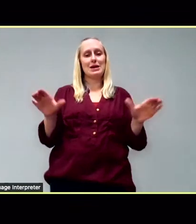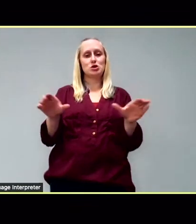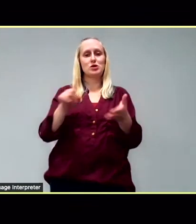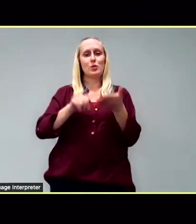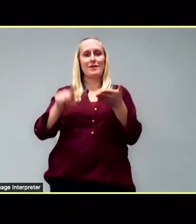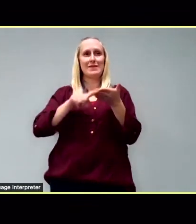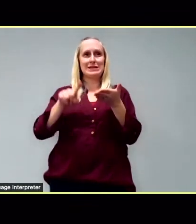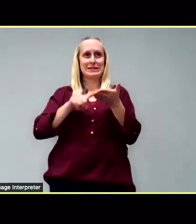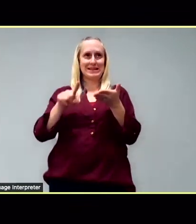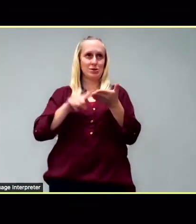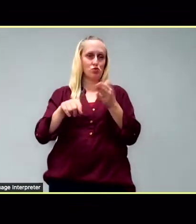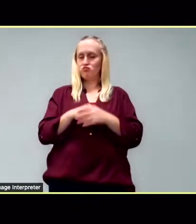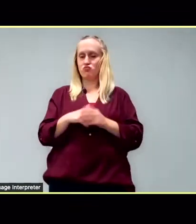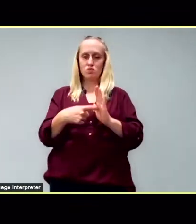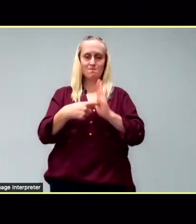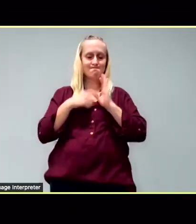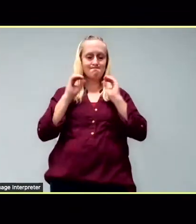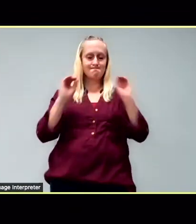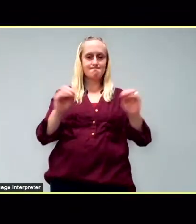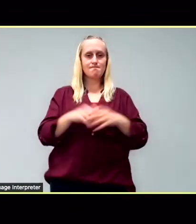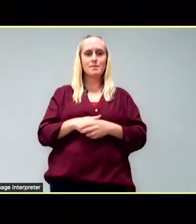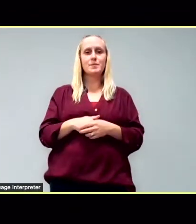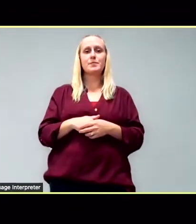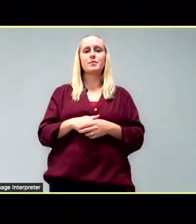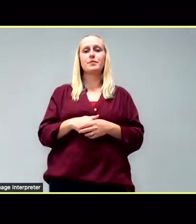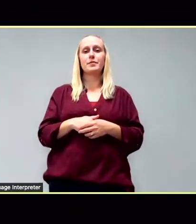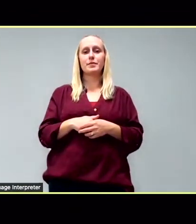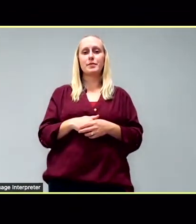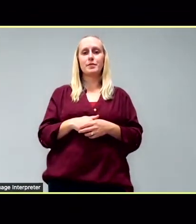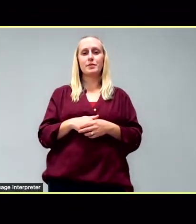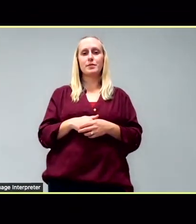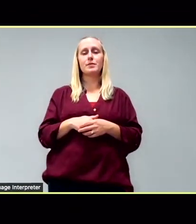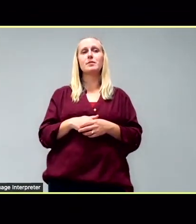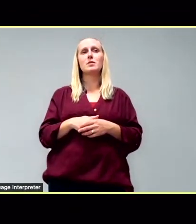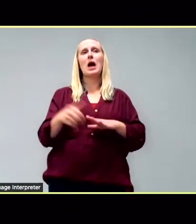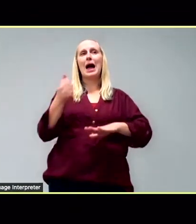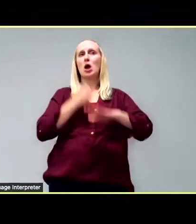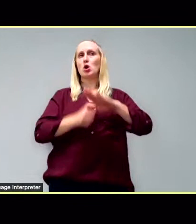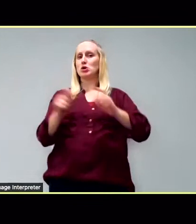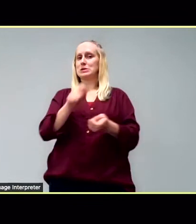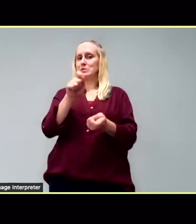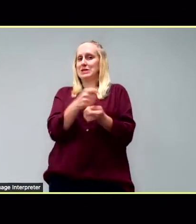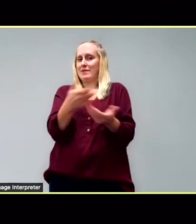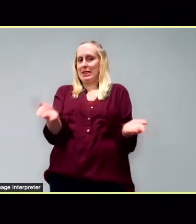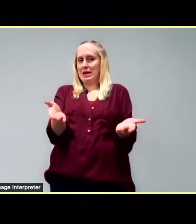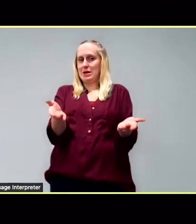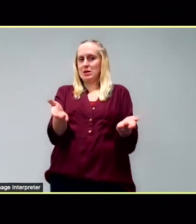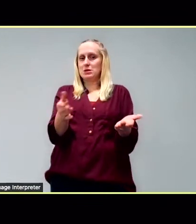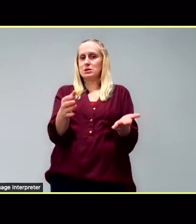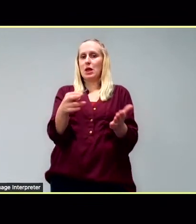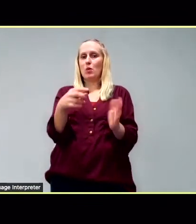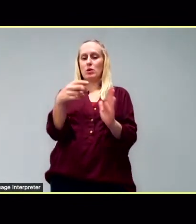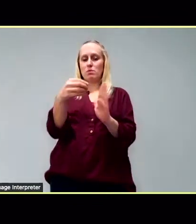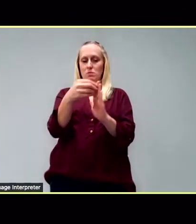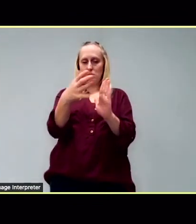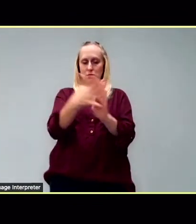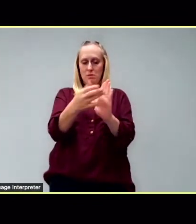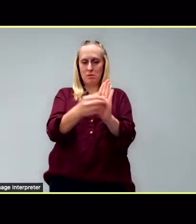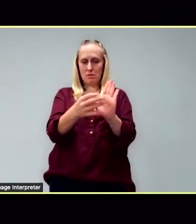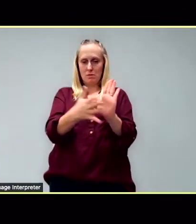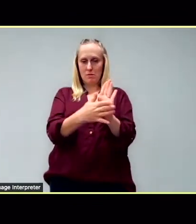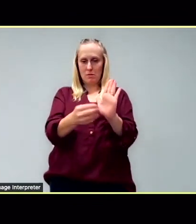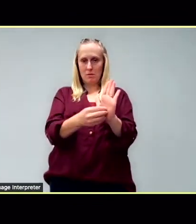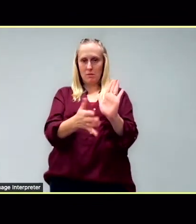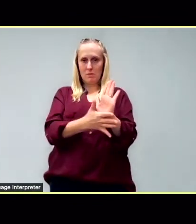investigation warranted because of that data, under a certain set of conditions that would be outlined in this easement equitable